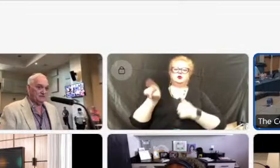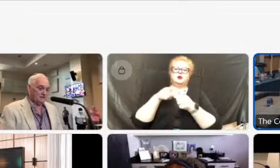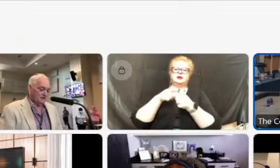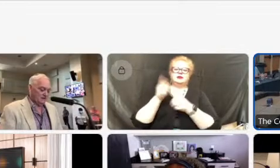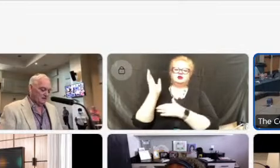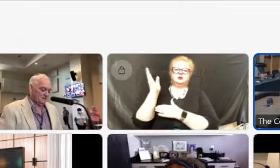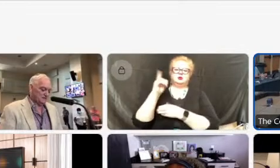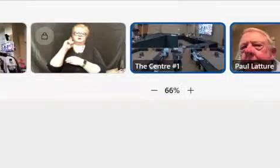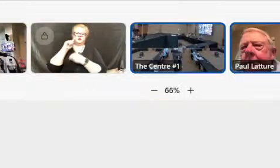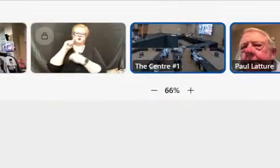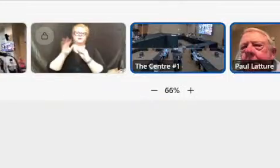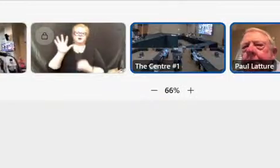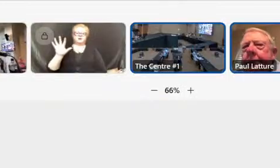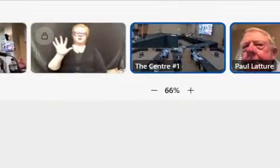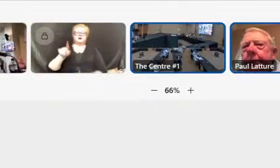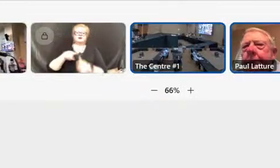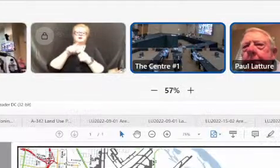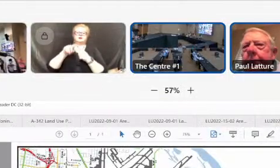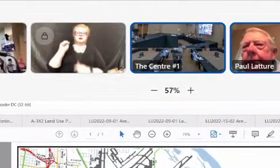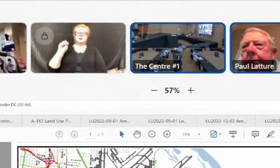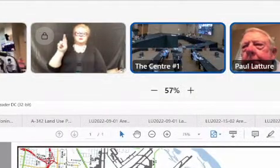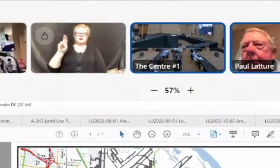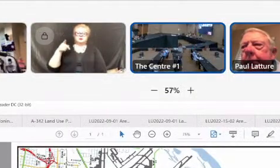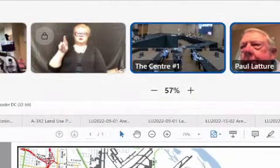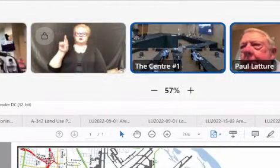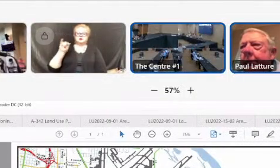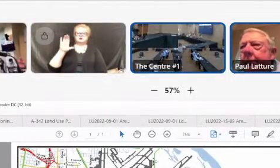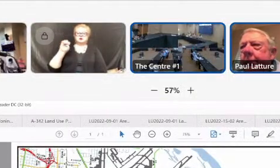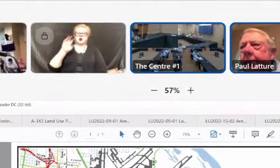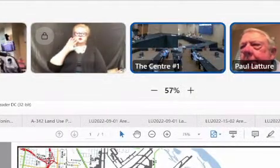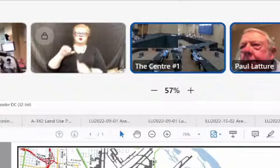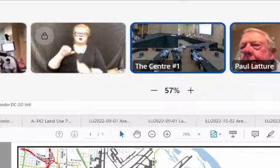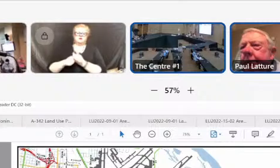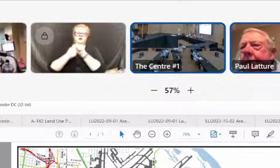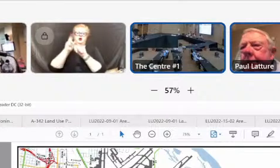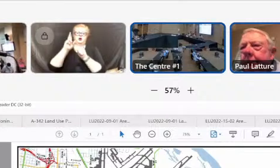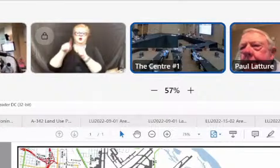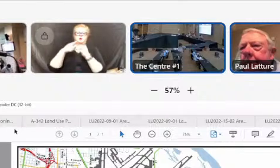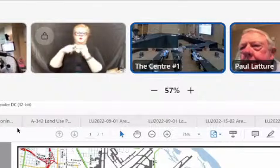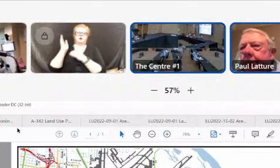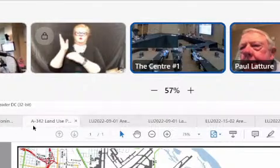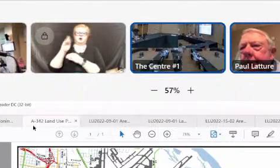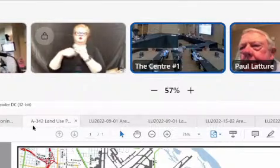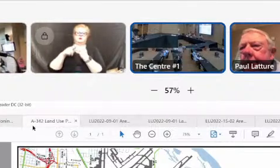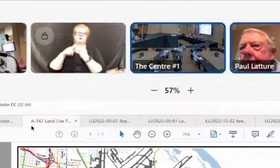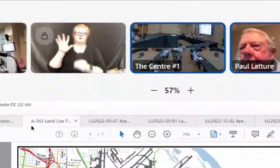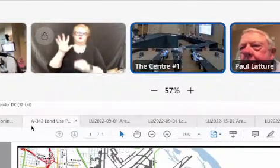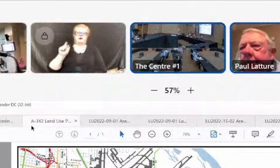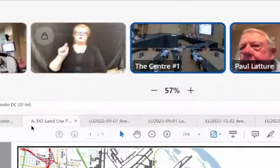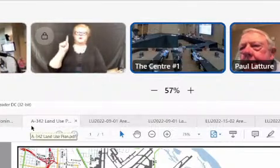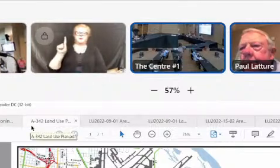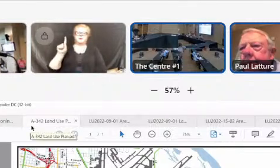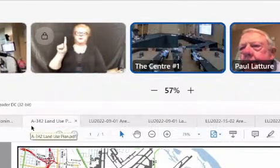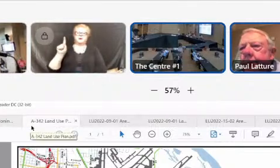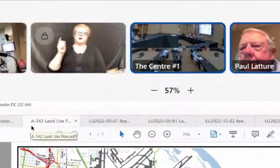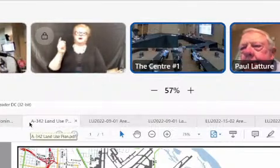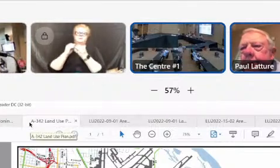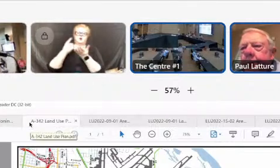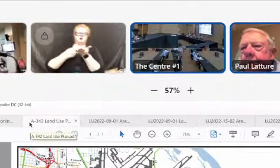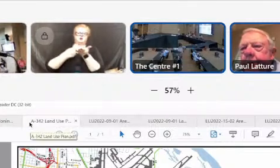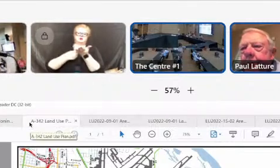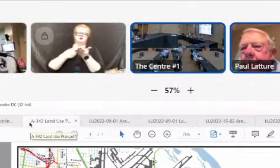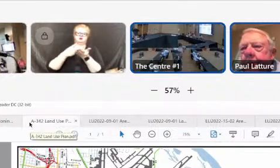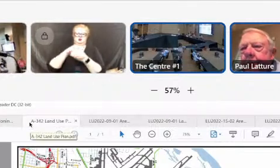5, and then Mr. Price is going to follow up with a presentation on 5.1. We'll have a discussion on